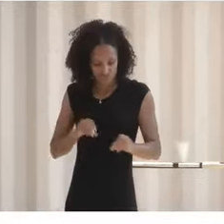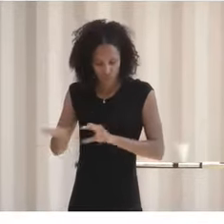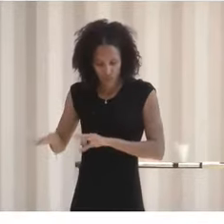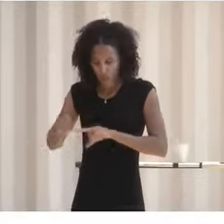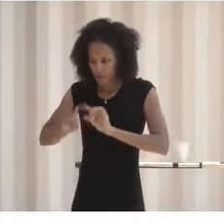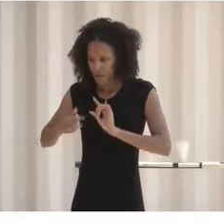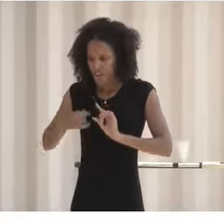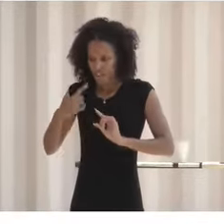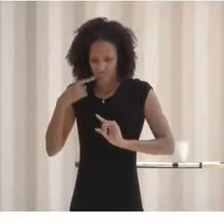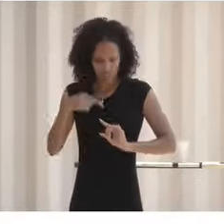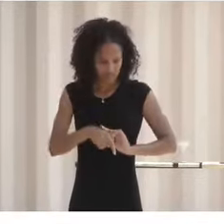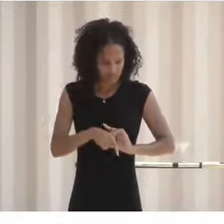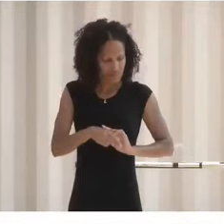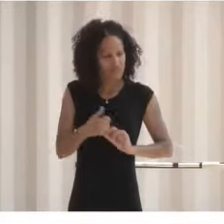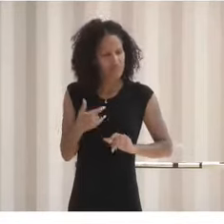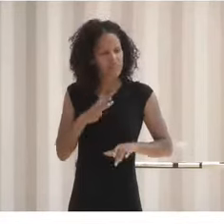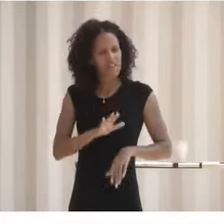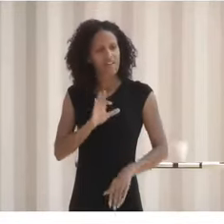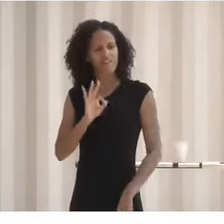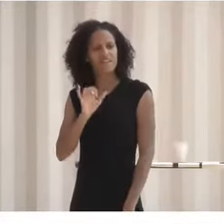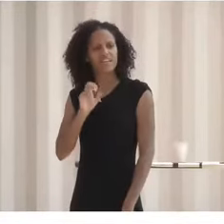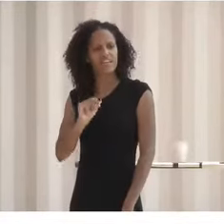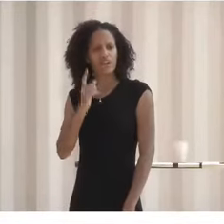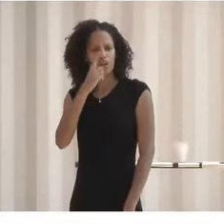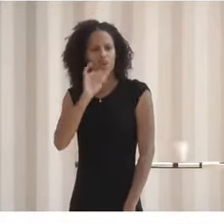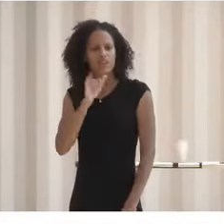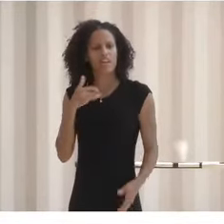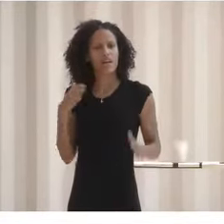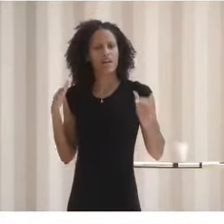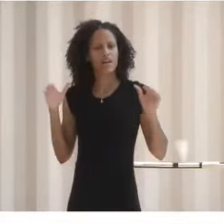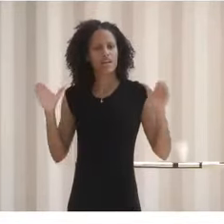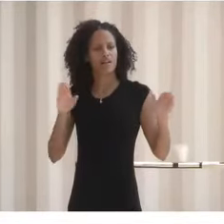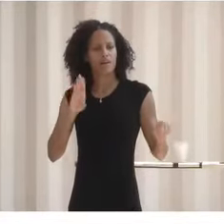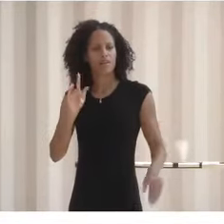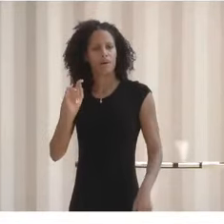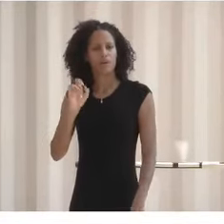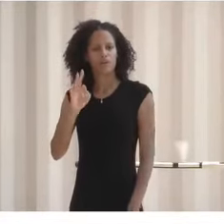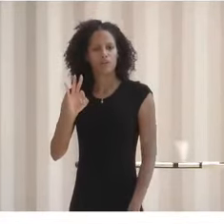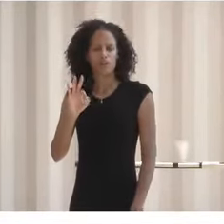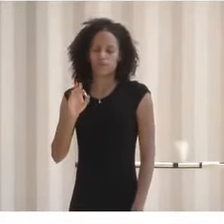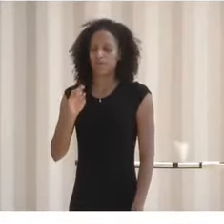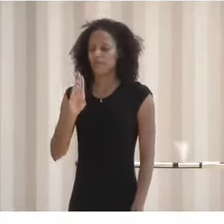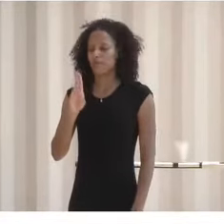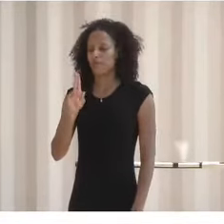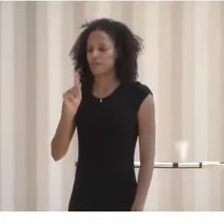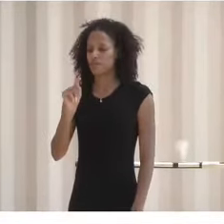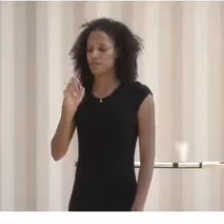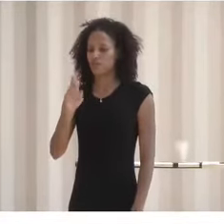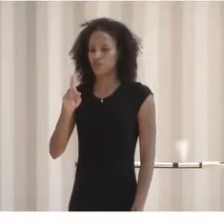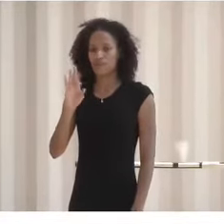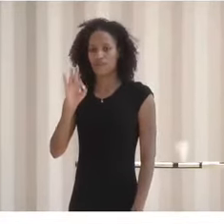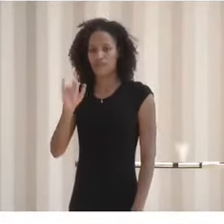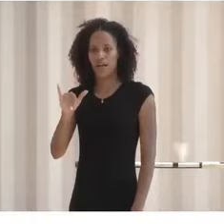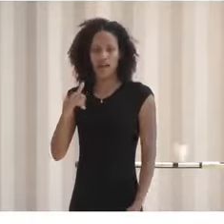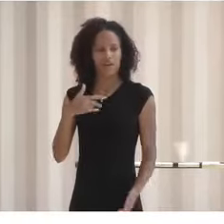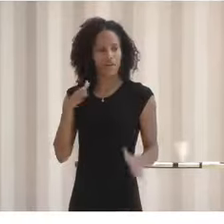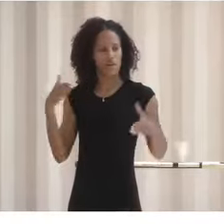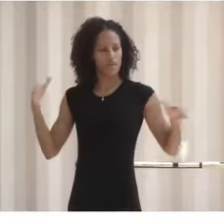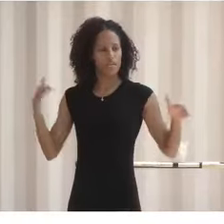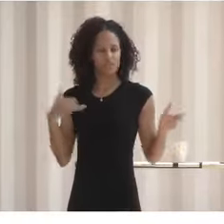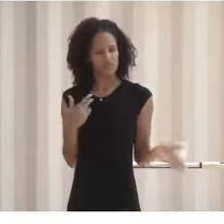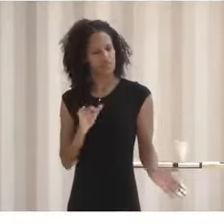the fins looked like butterfly wings and that the spines looked like porcupine quills. And I had an aha moment